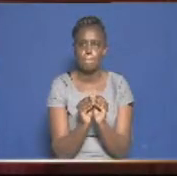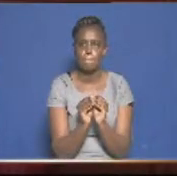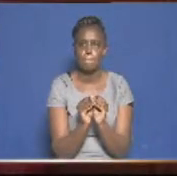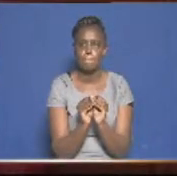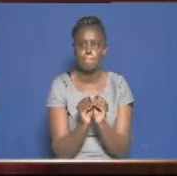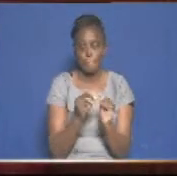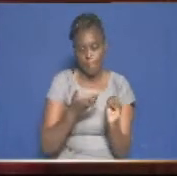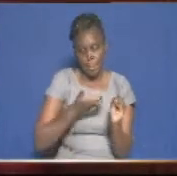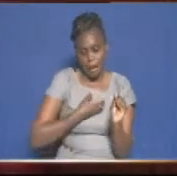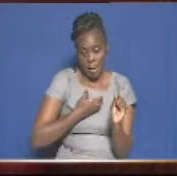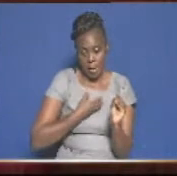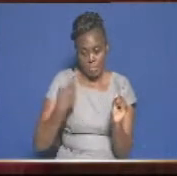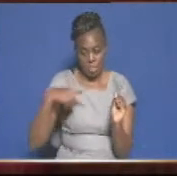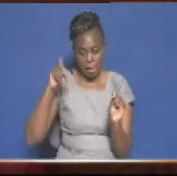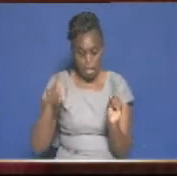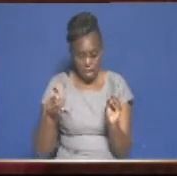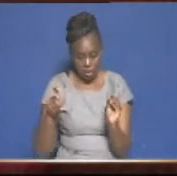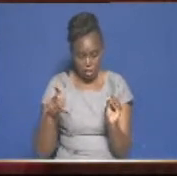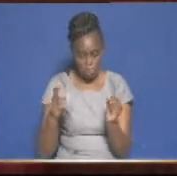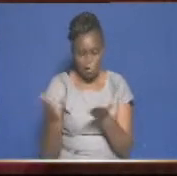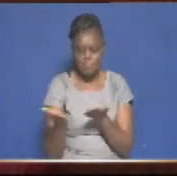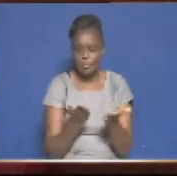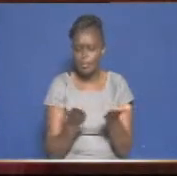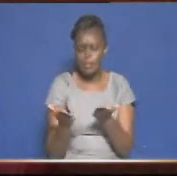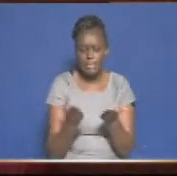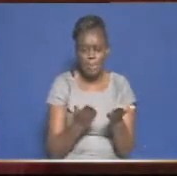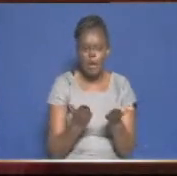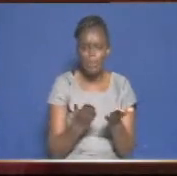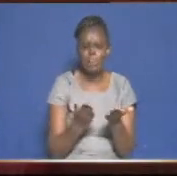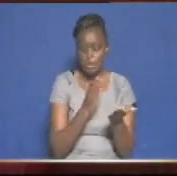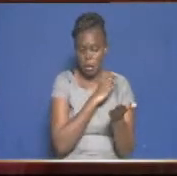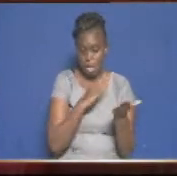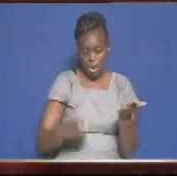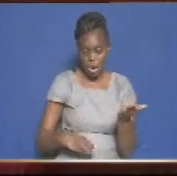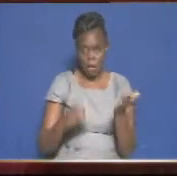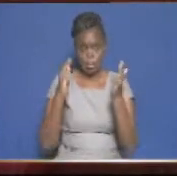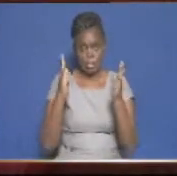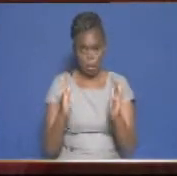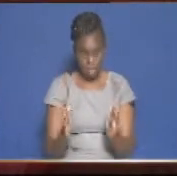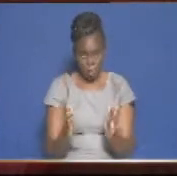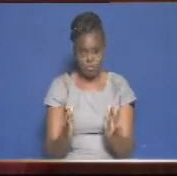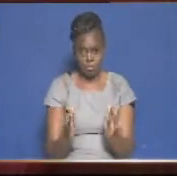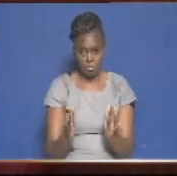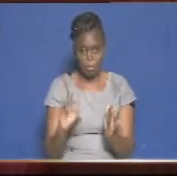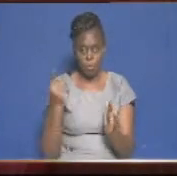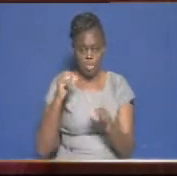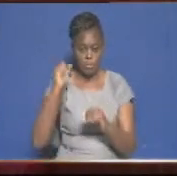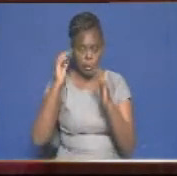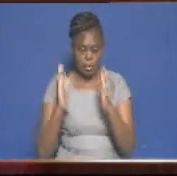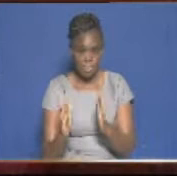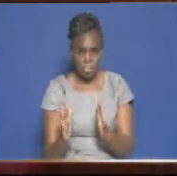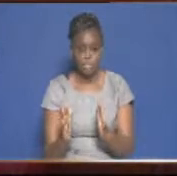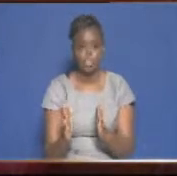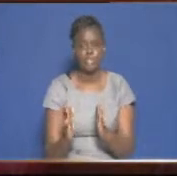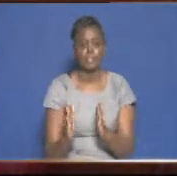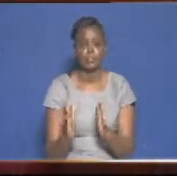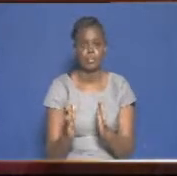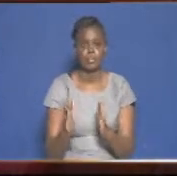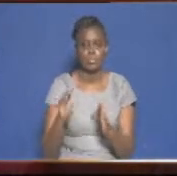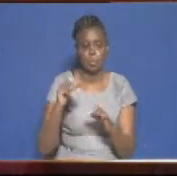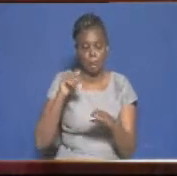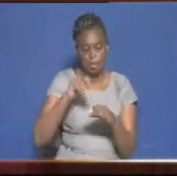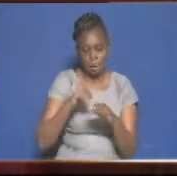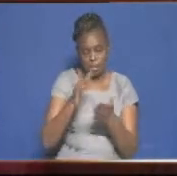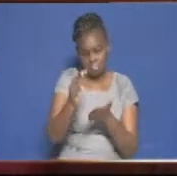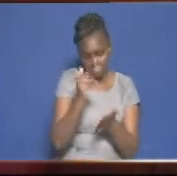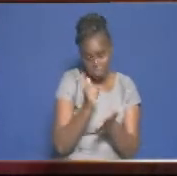ex-councillors who have served this country, Mr. Speaker, and you know, once you've been a politician, Mr. Speaker, whether elected or